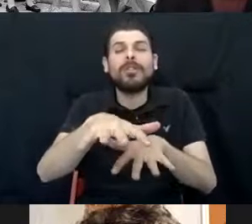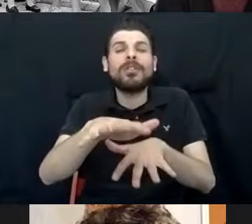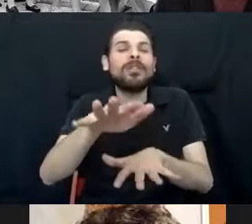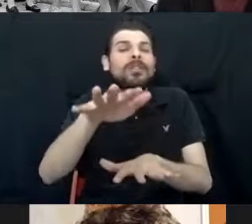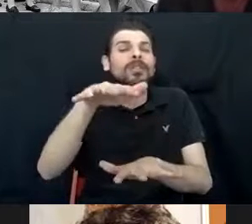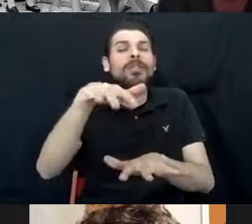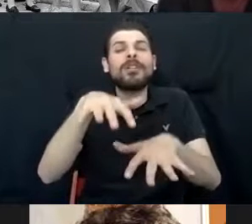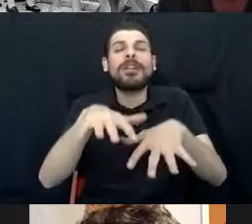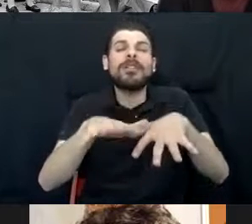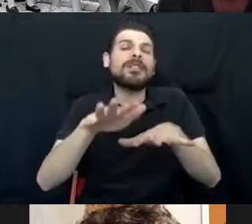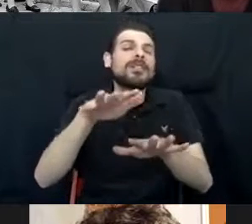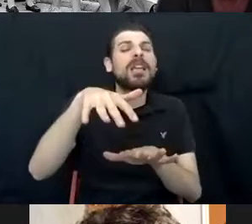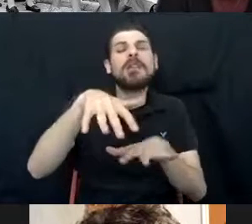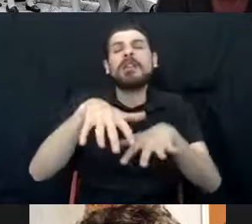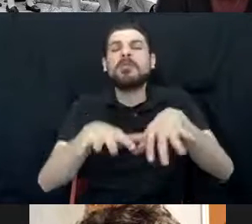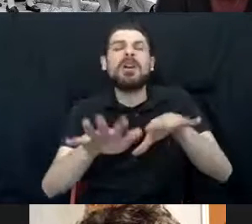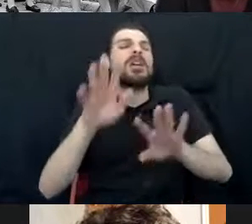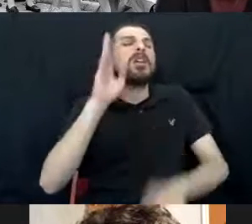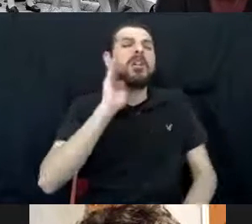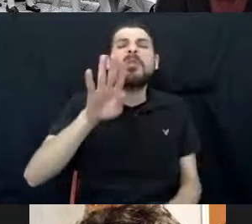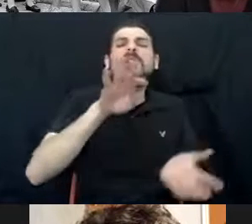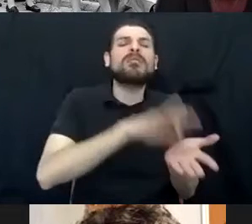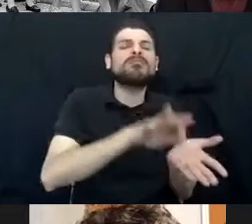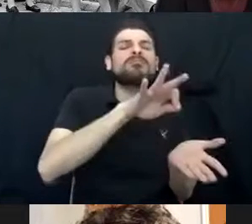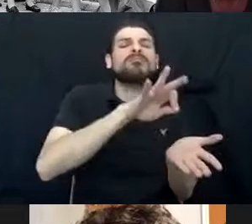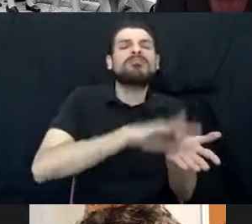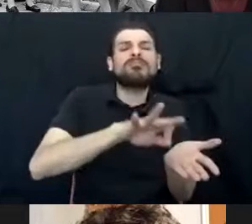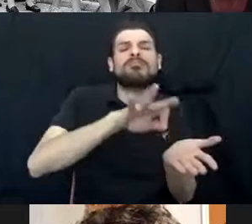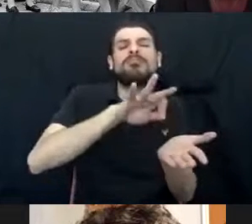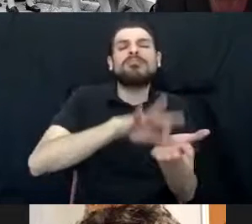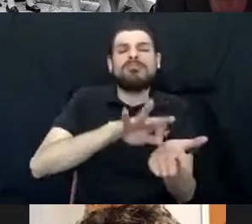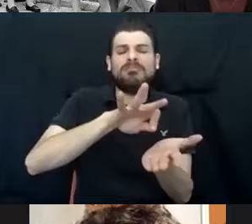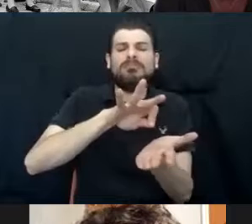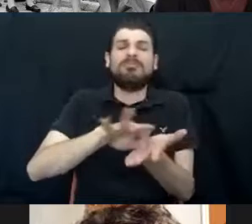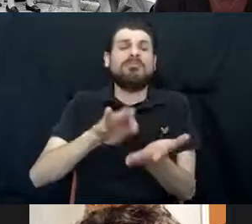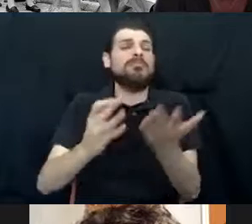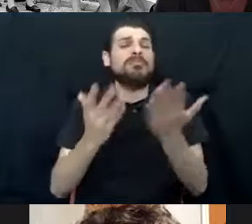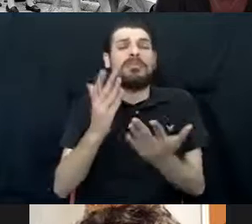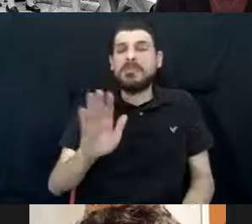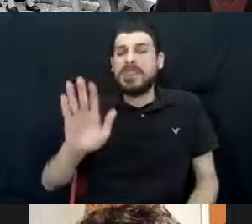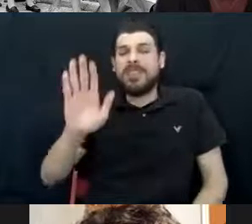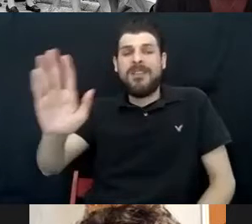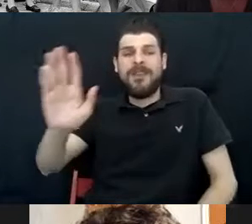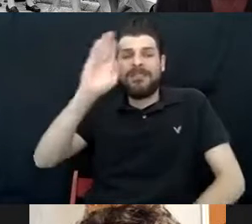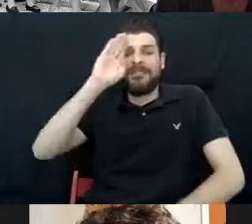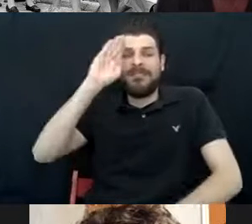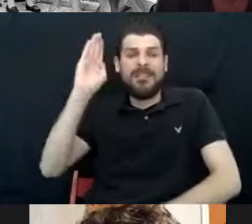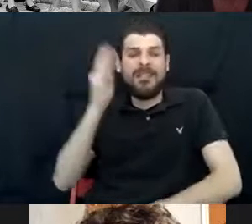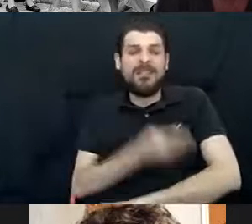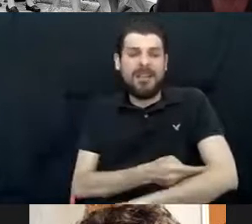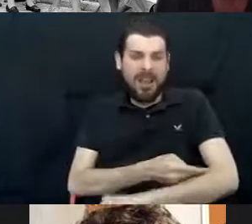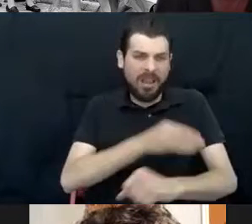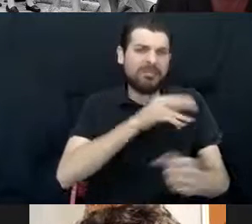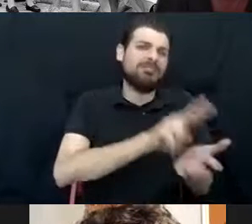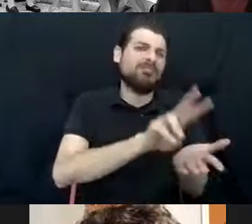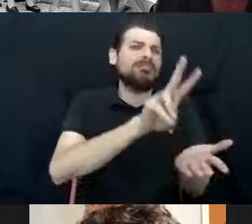They're gonna count them one by one. It could be your son. Count them two by